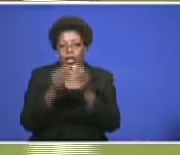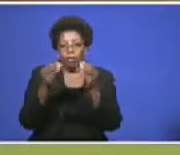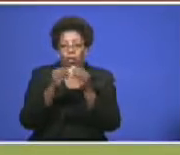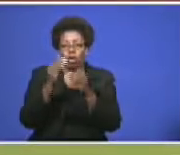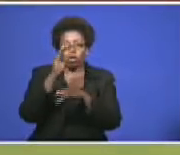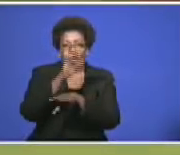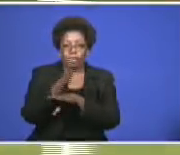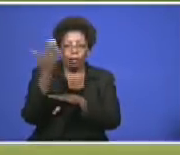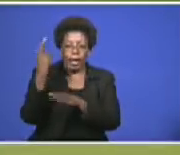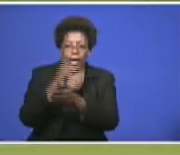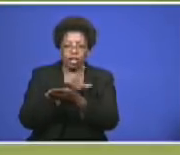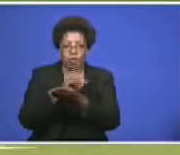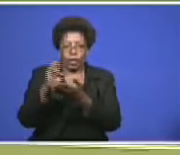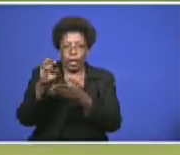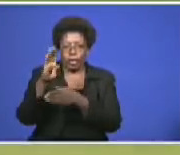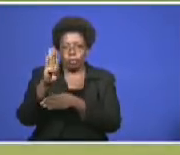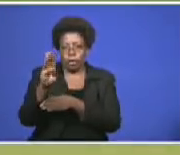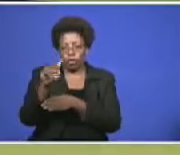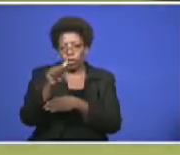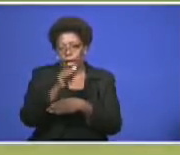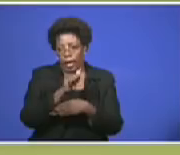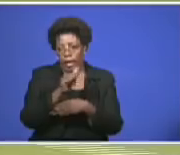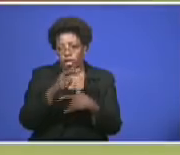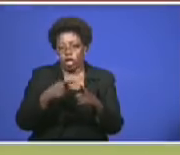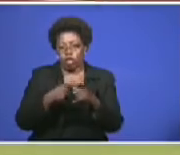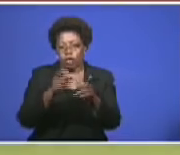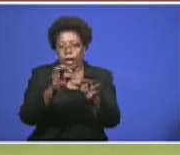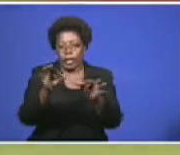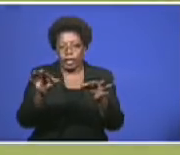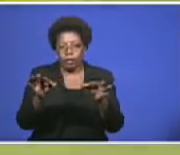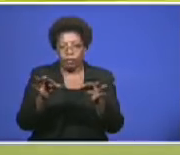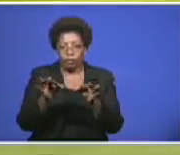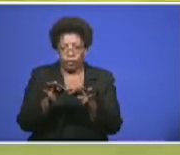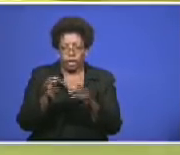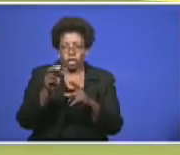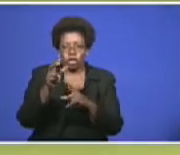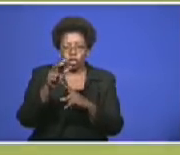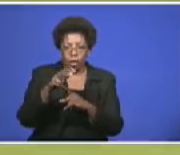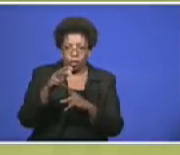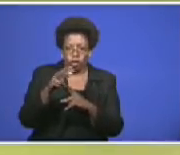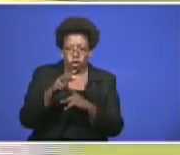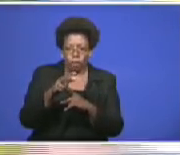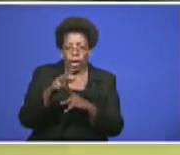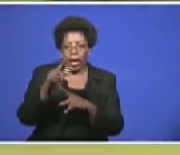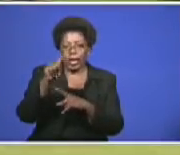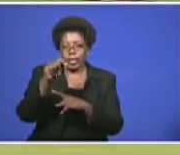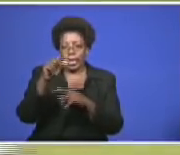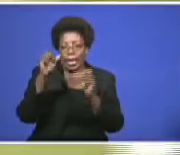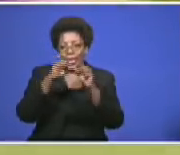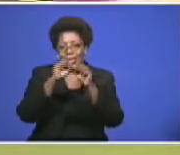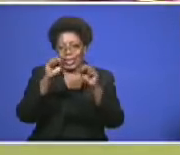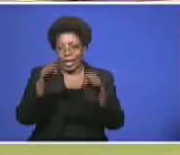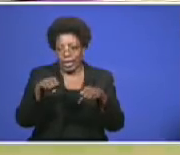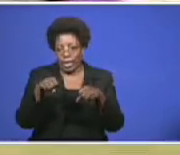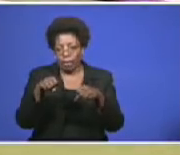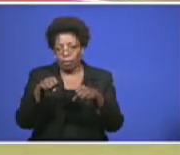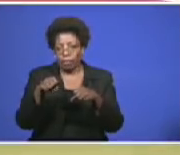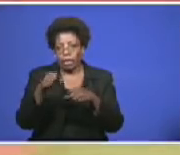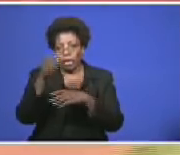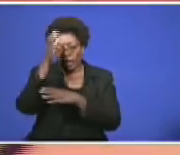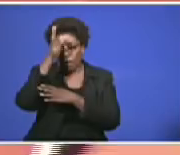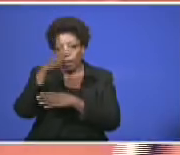tonight from last weekend's B3A Senior National Track and Field Championships at the original Thomas A. Robinson Stadium. In the